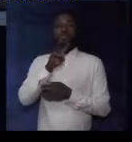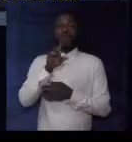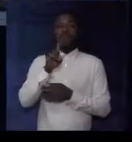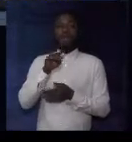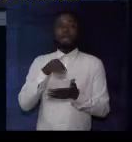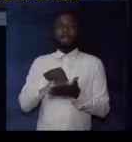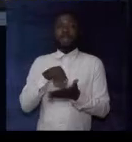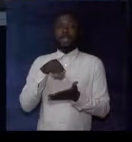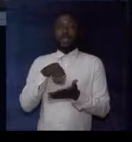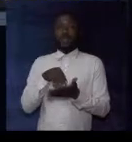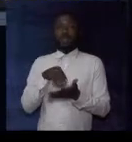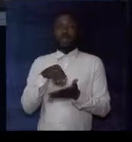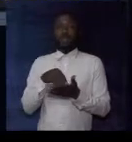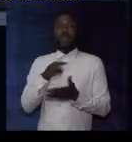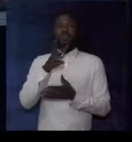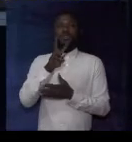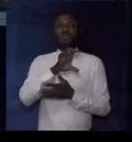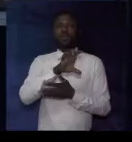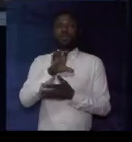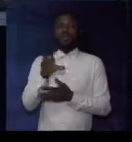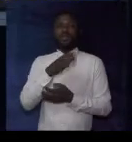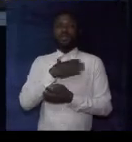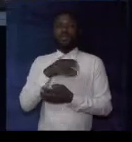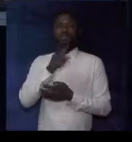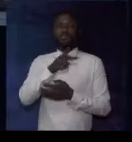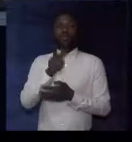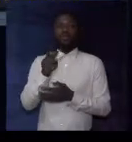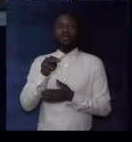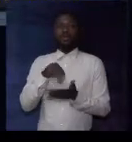write 721 billion.